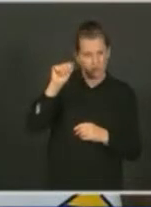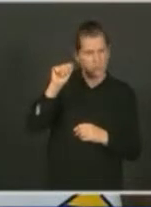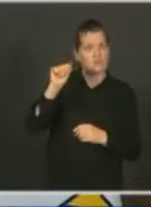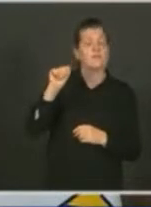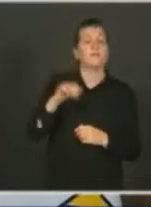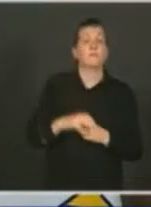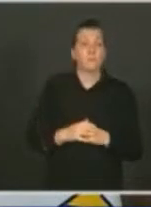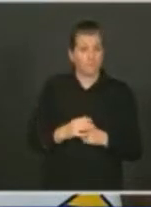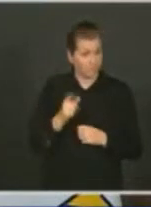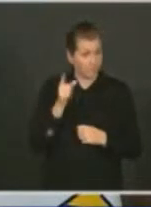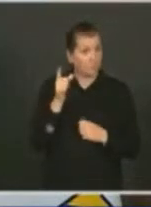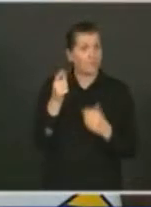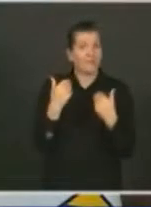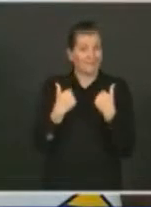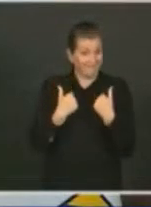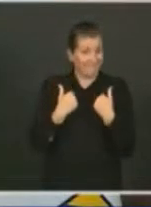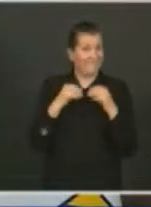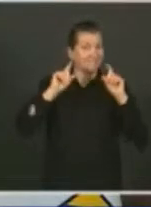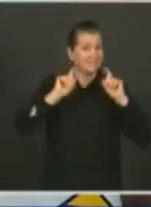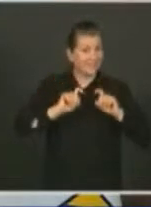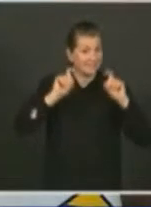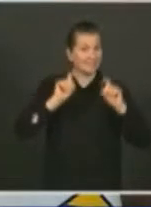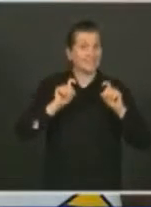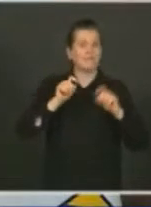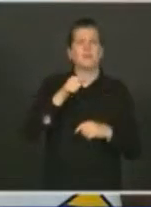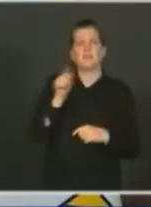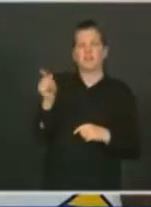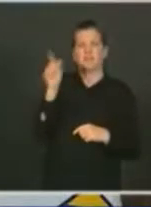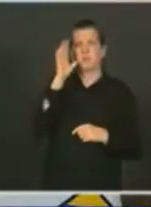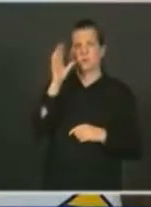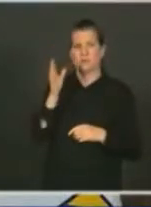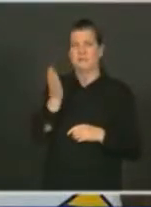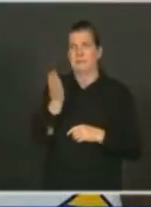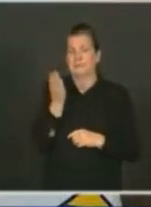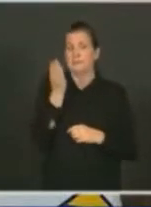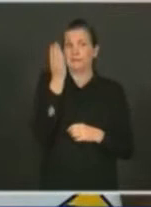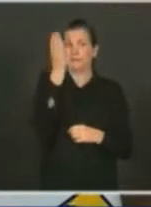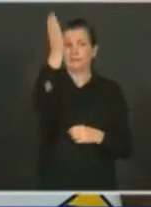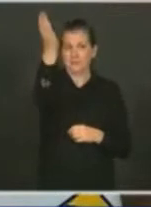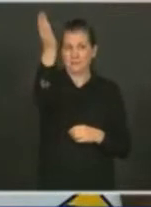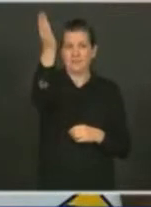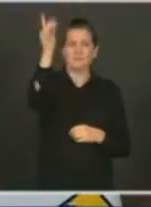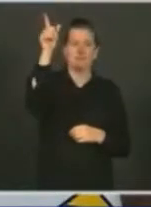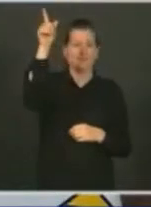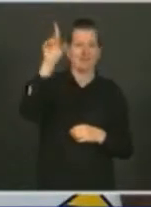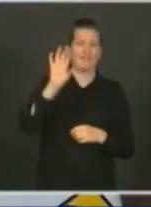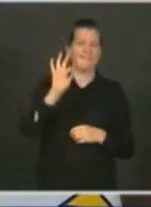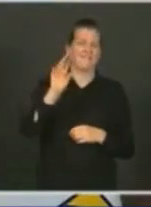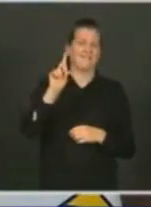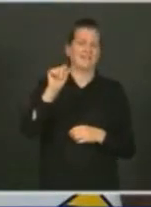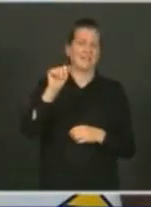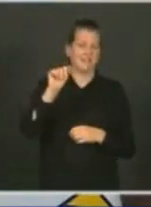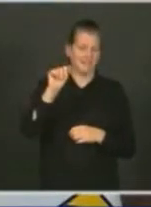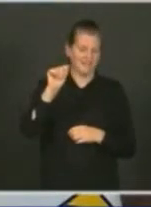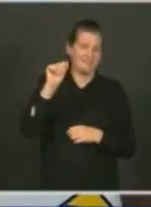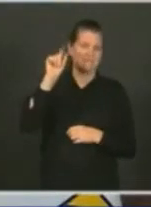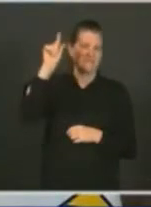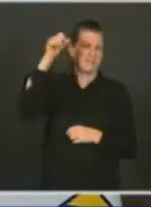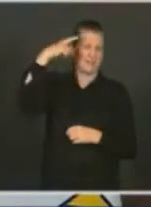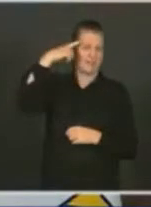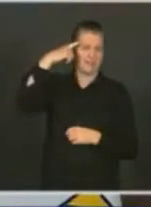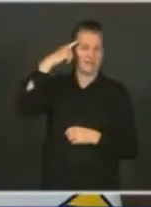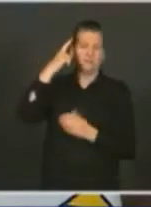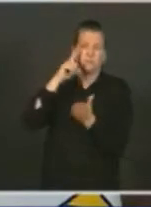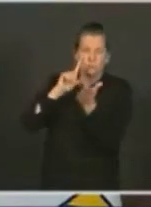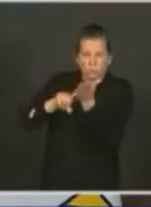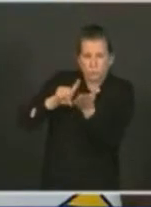and assuming things go well, we could have a vaccine in Rhode Island for a limited group of high-risk people before the